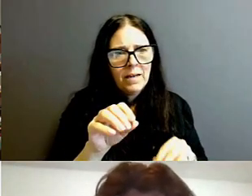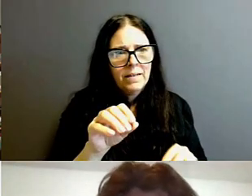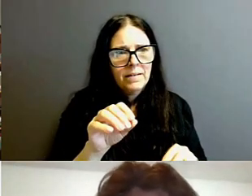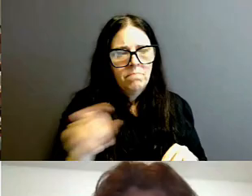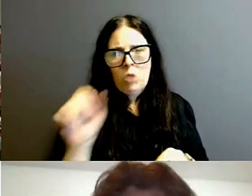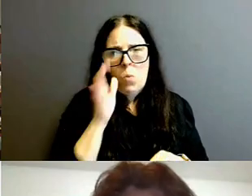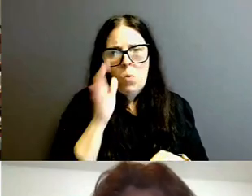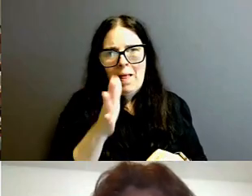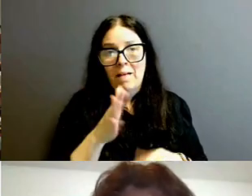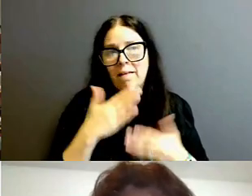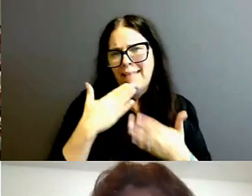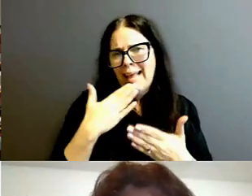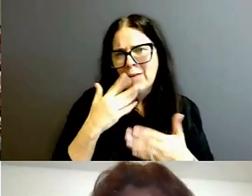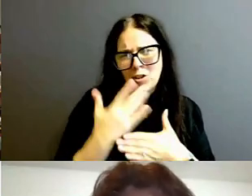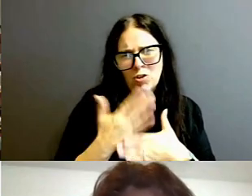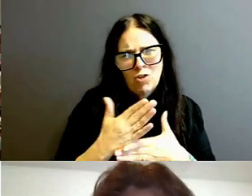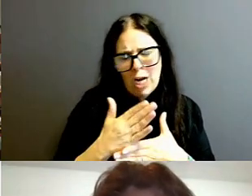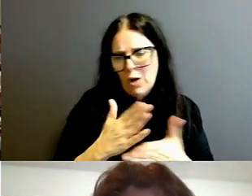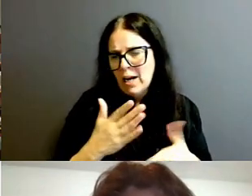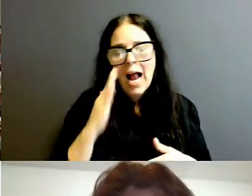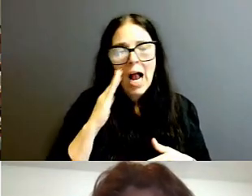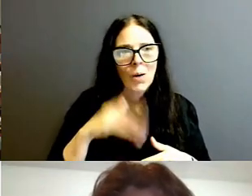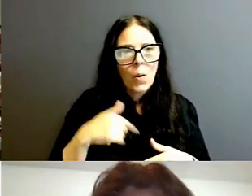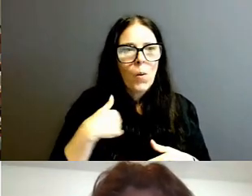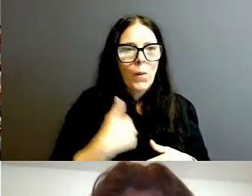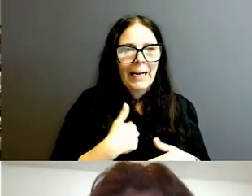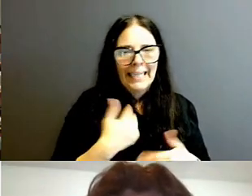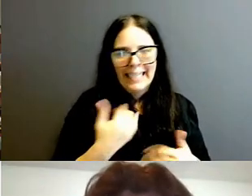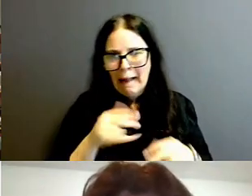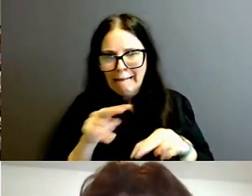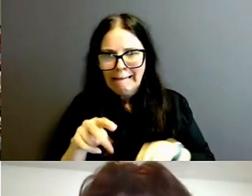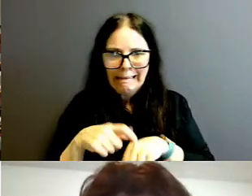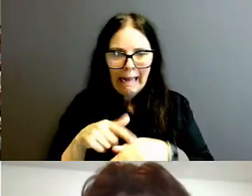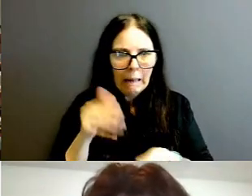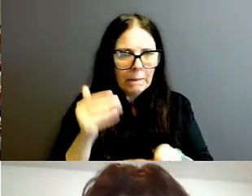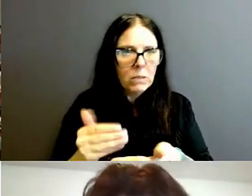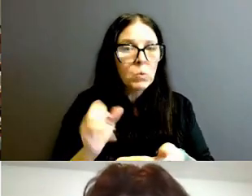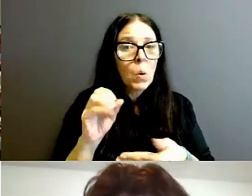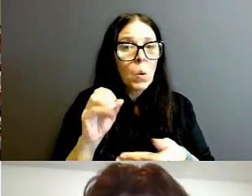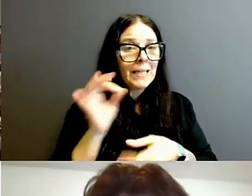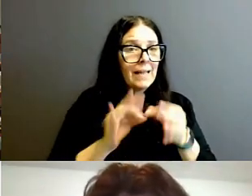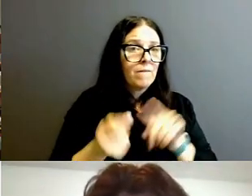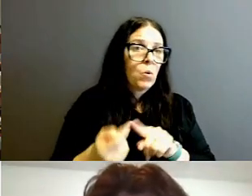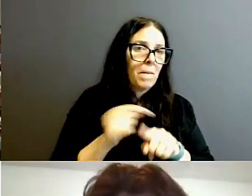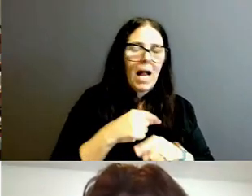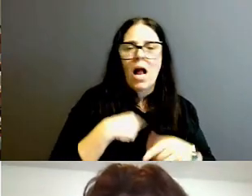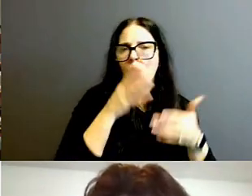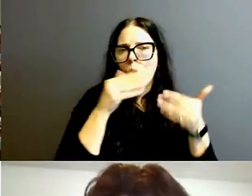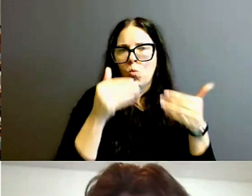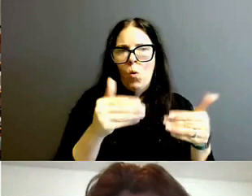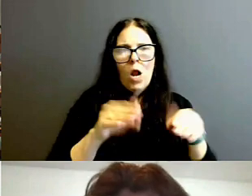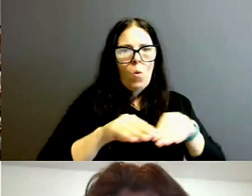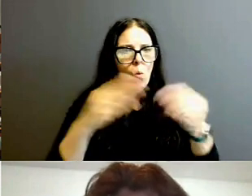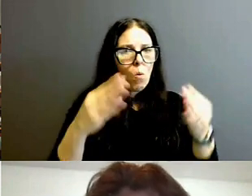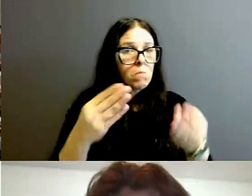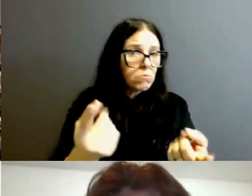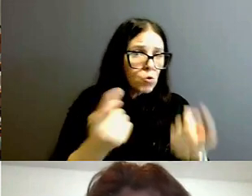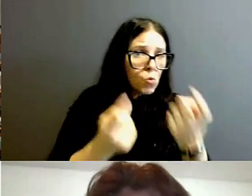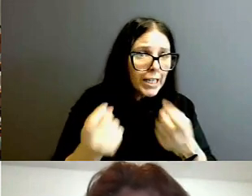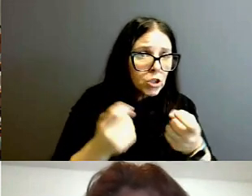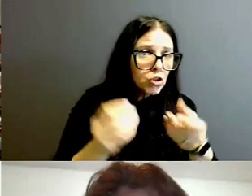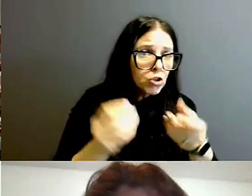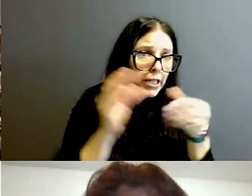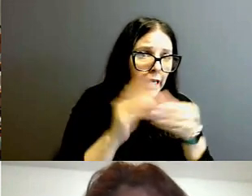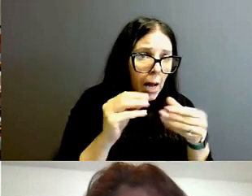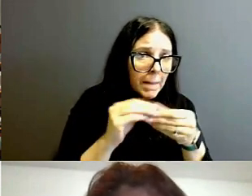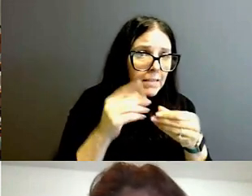for sharing all that. I know we are kind of getting tight on time. So rather than kind of going back, I'm just going to open the floor and serve any questions or comments